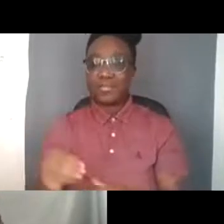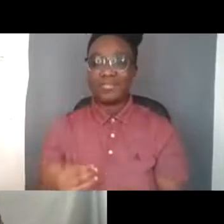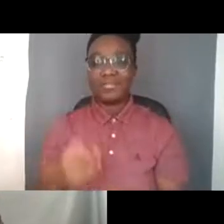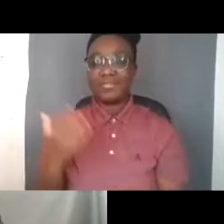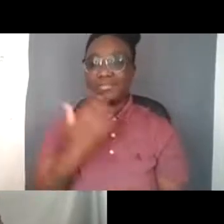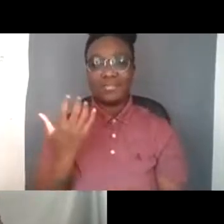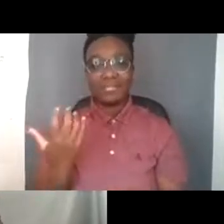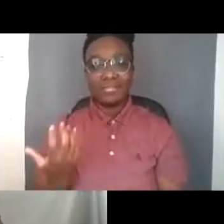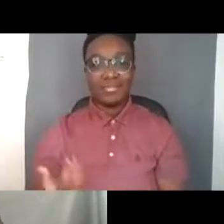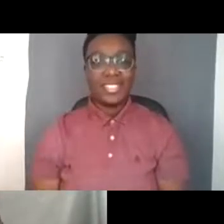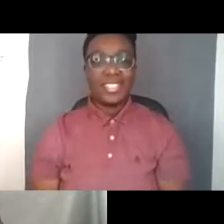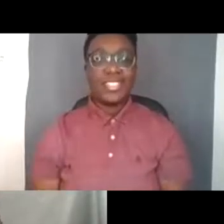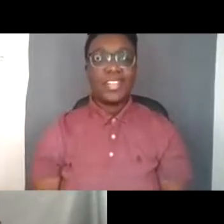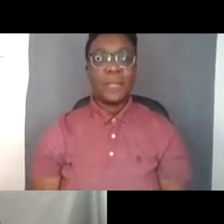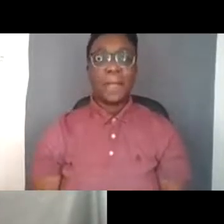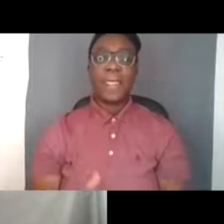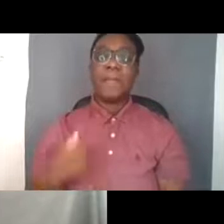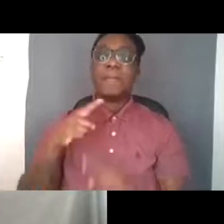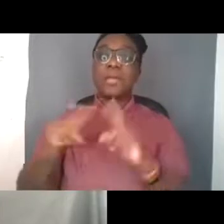Oh my God, I love it.